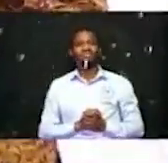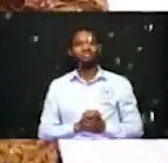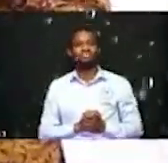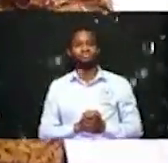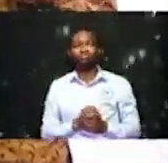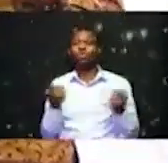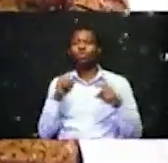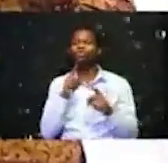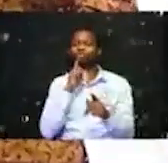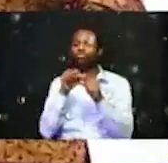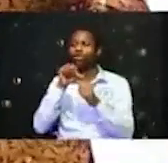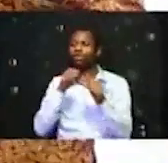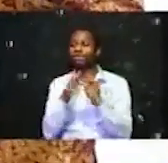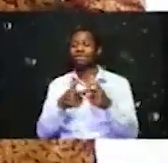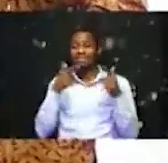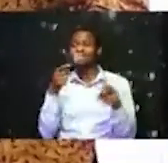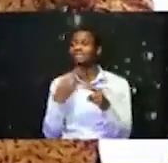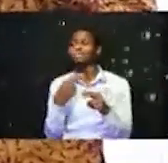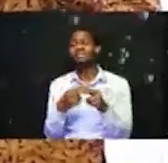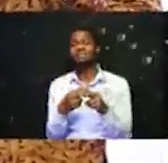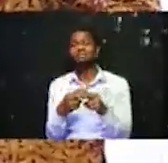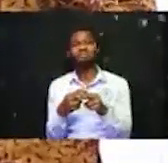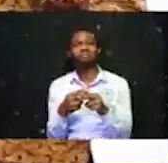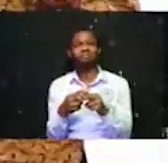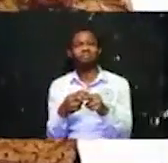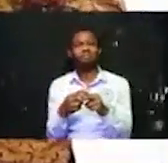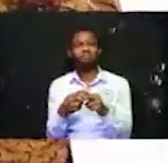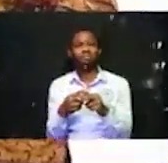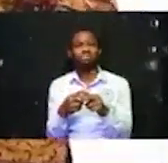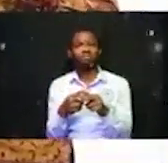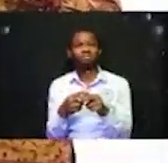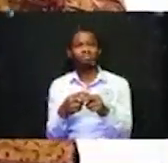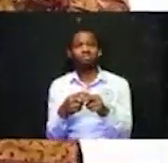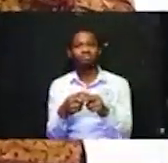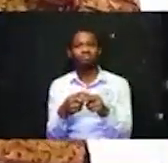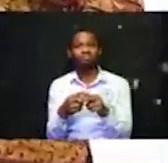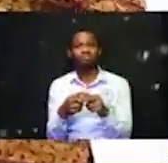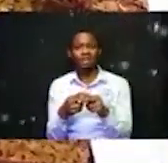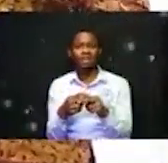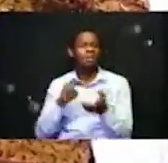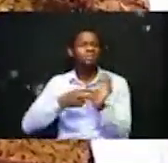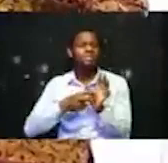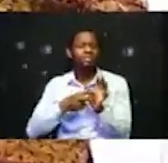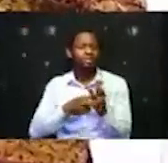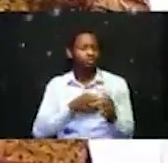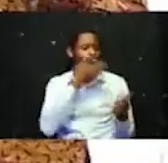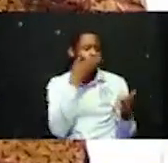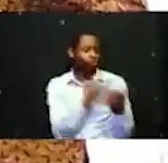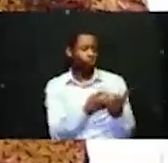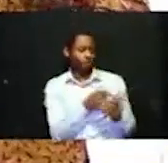about great name, I mean good becoming very good. Now, when